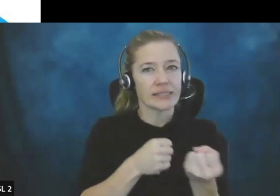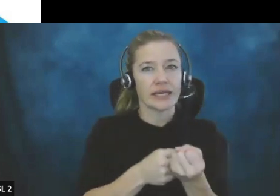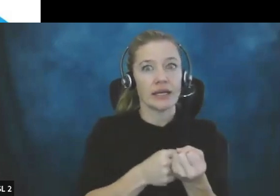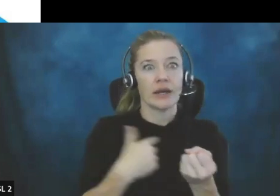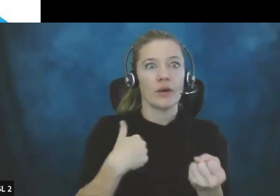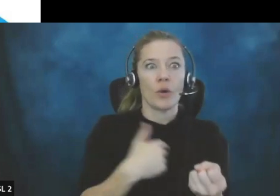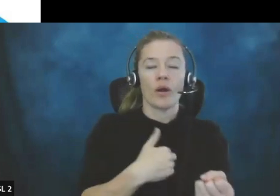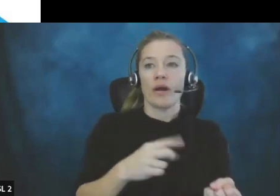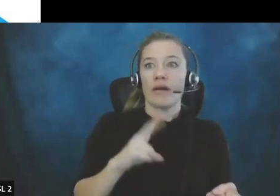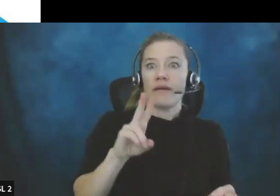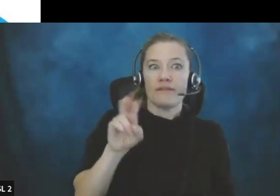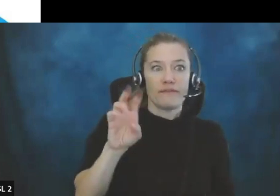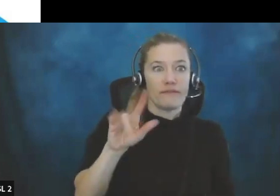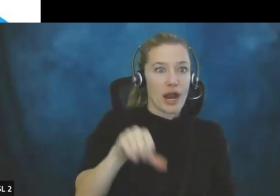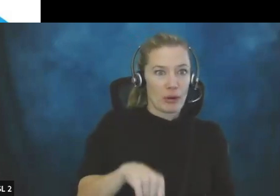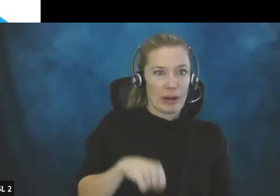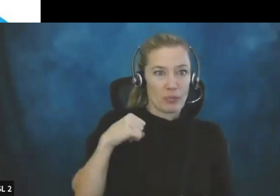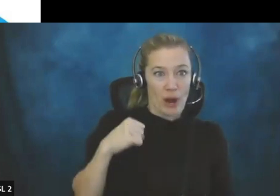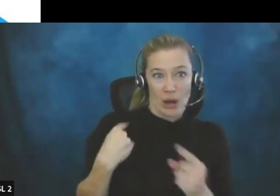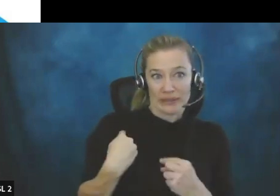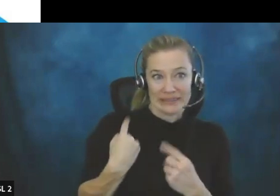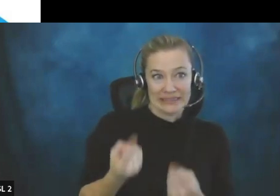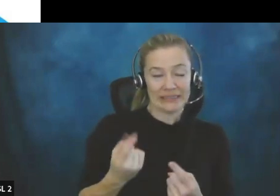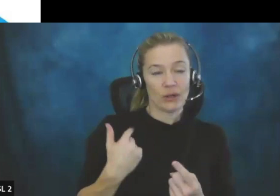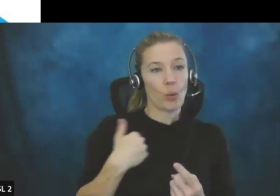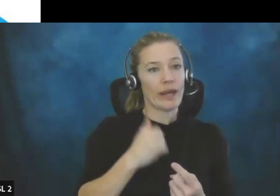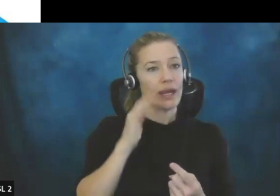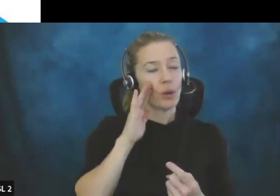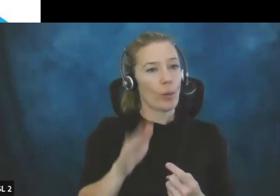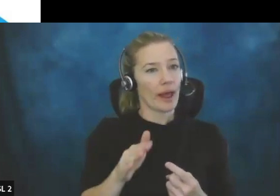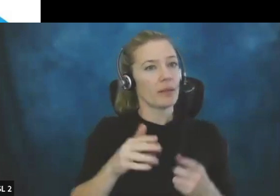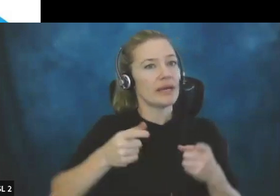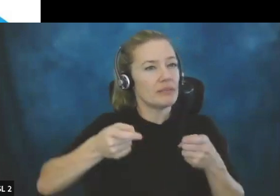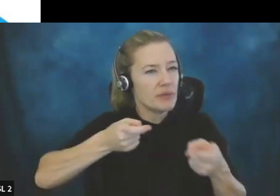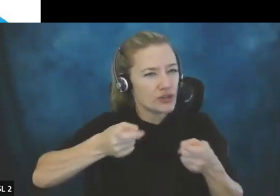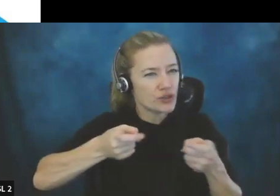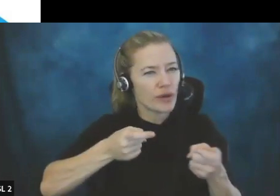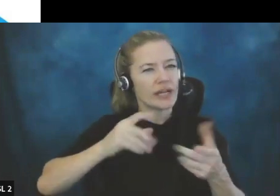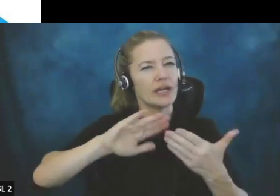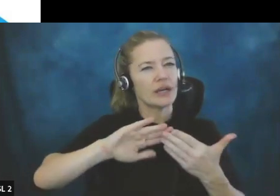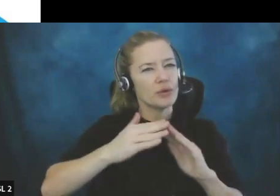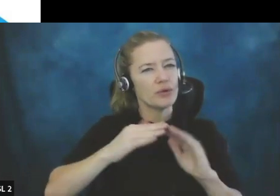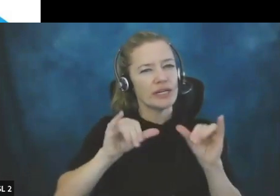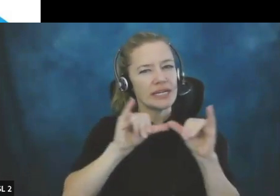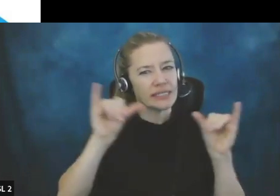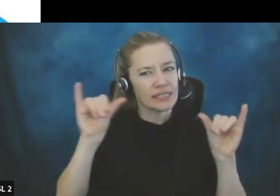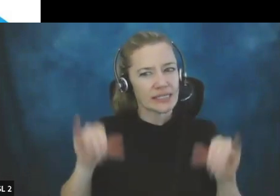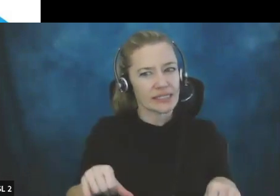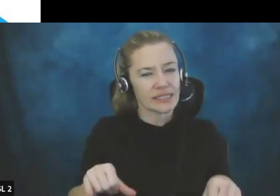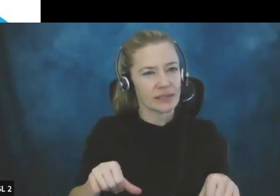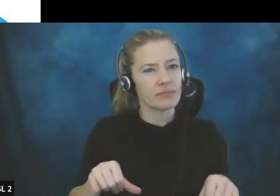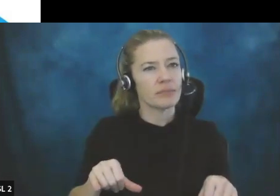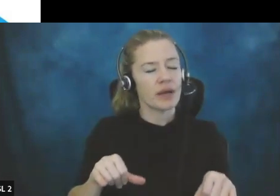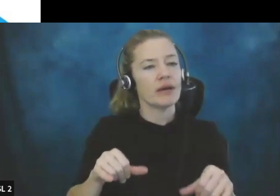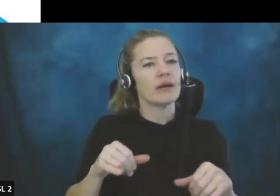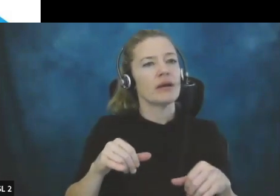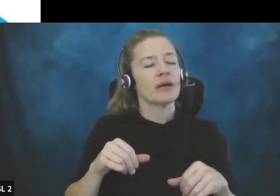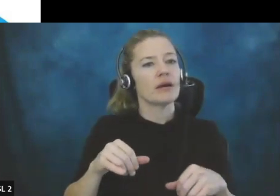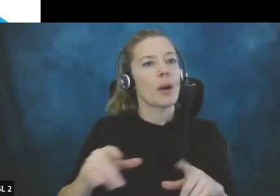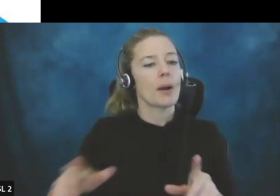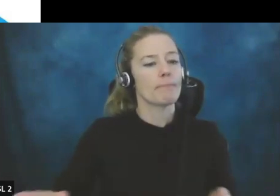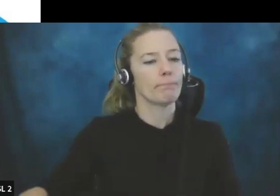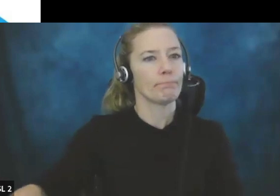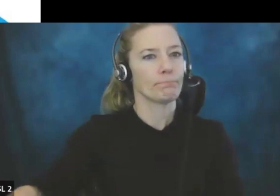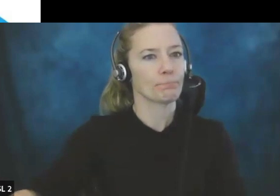I will just add that we are very proud more recently to learn that we will be administering the community or systems change